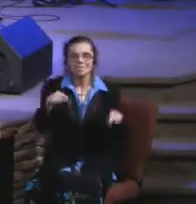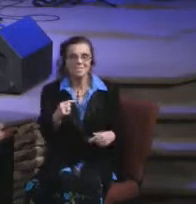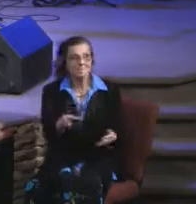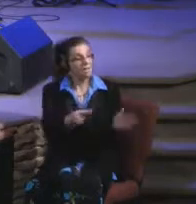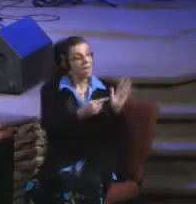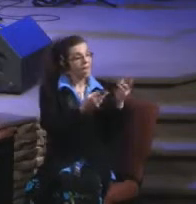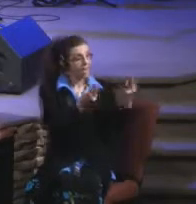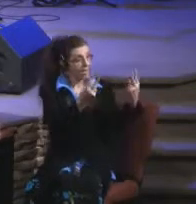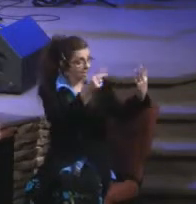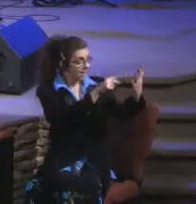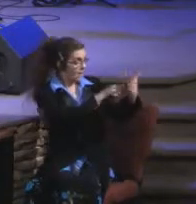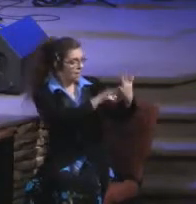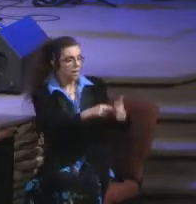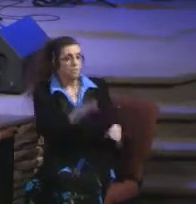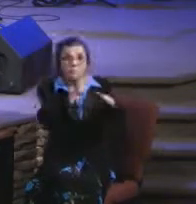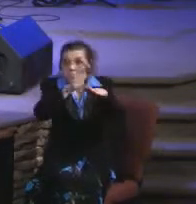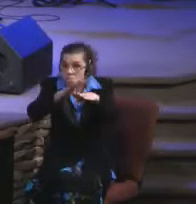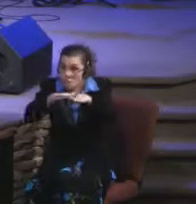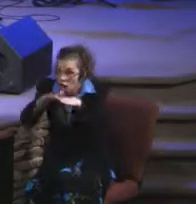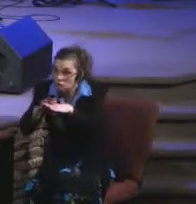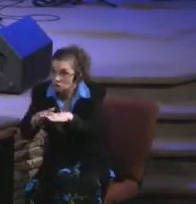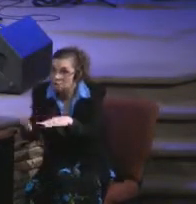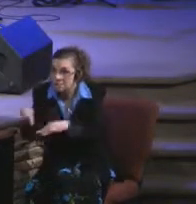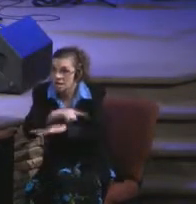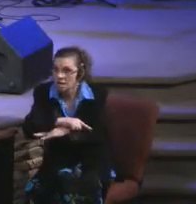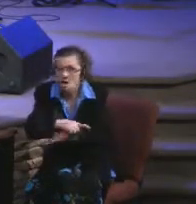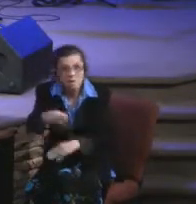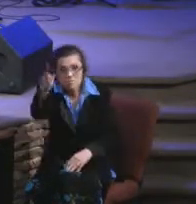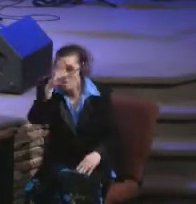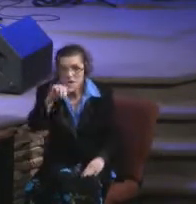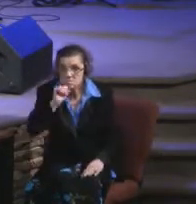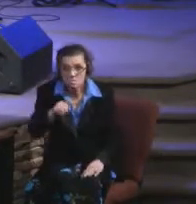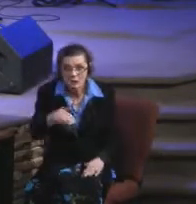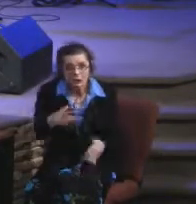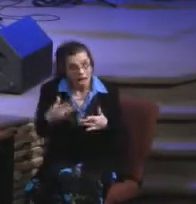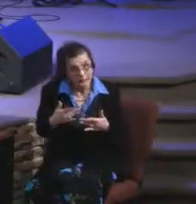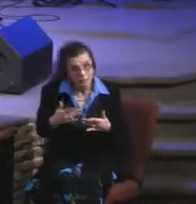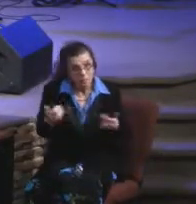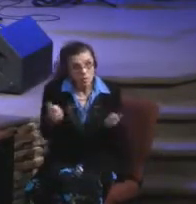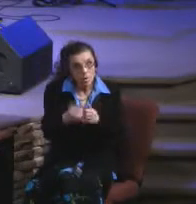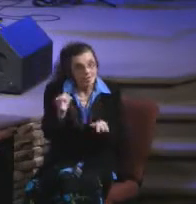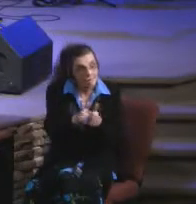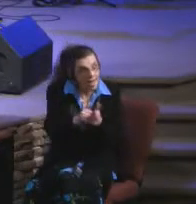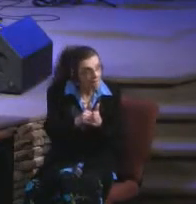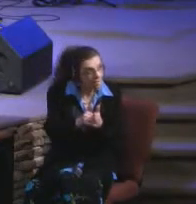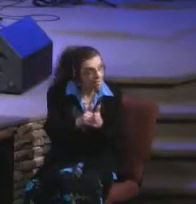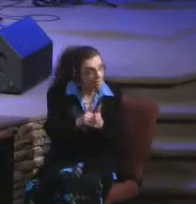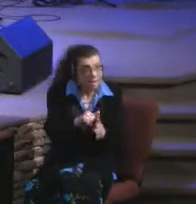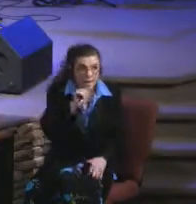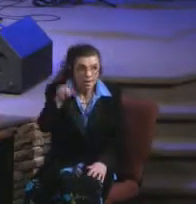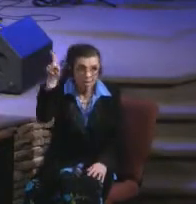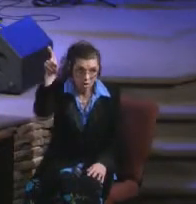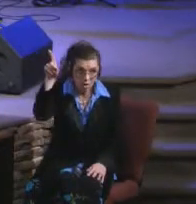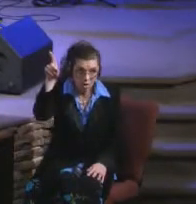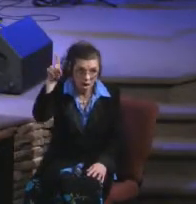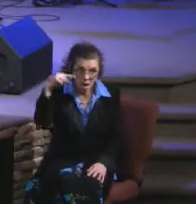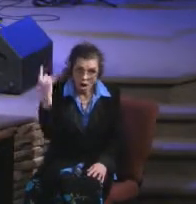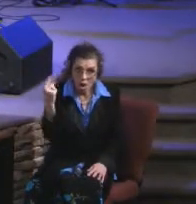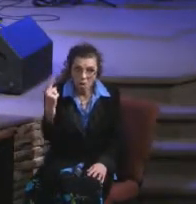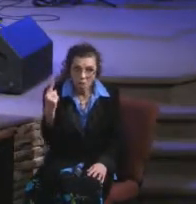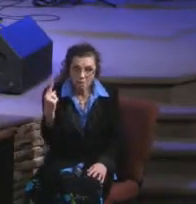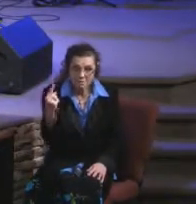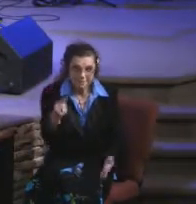entertained, I want to give you a word of caution today. God's not pleased with that, and God will not always